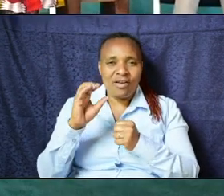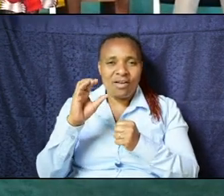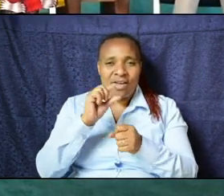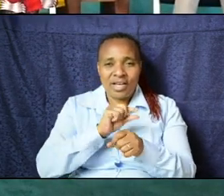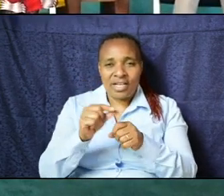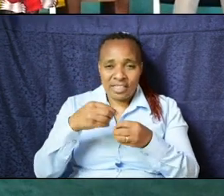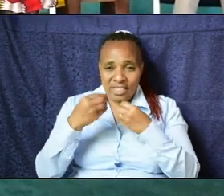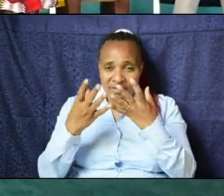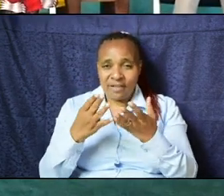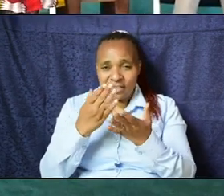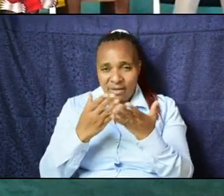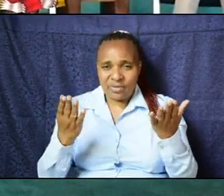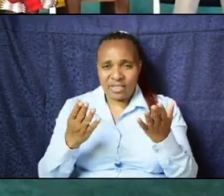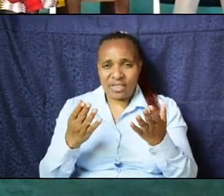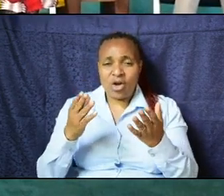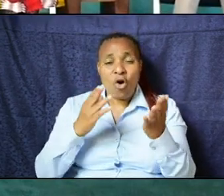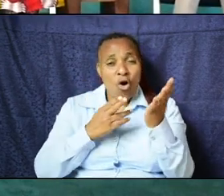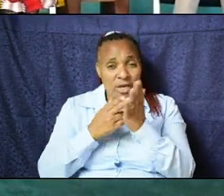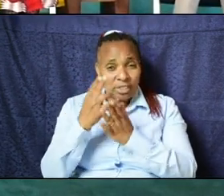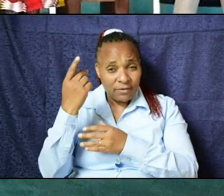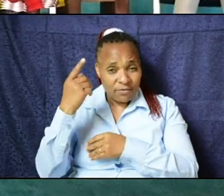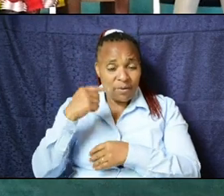Hey, honestly, for me, I'm like a,